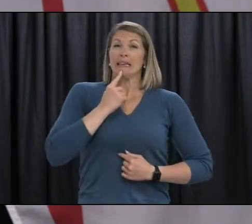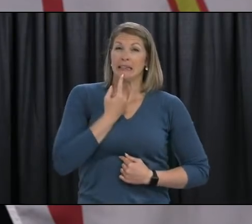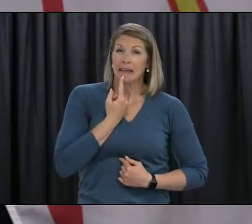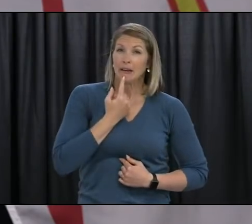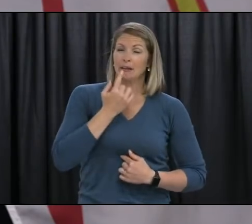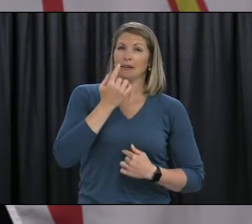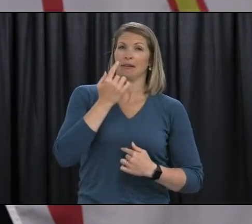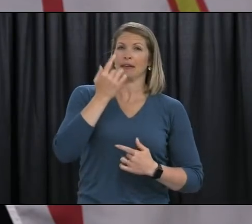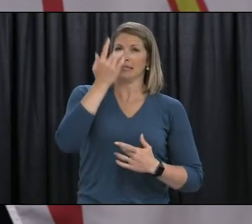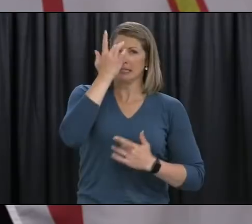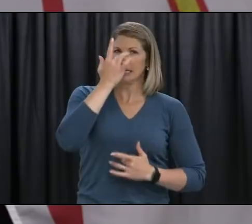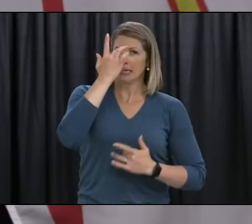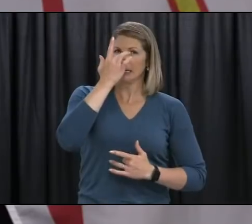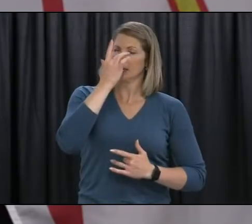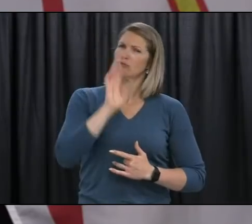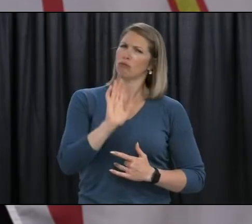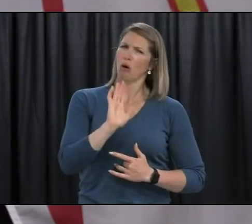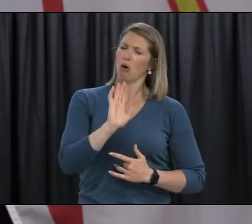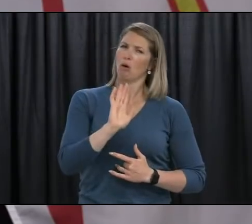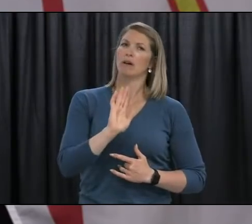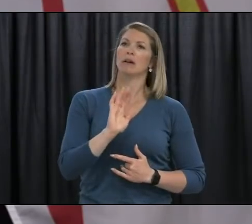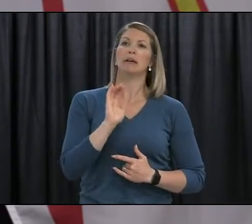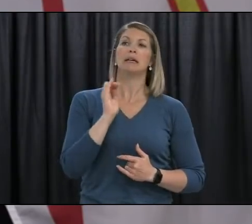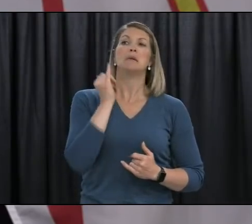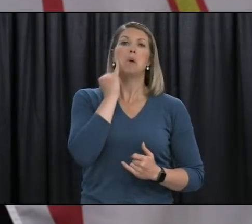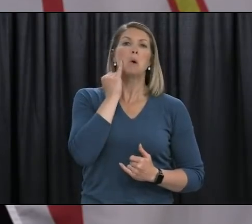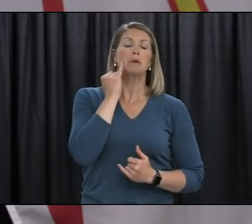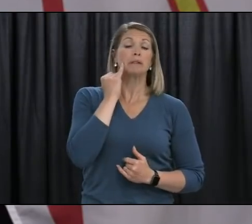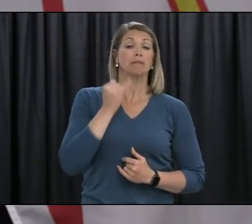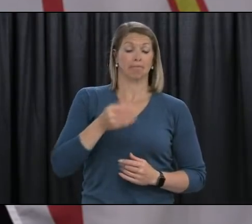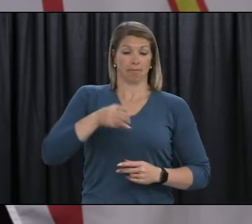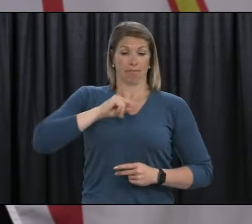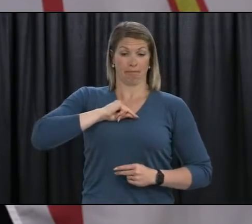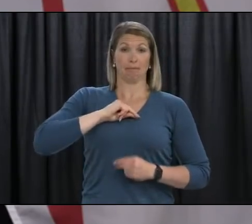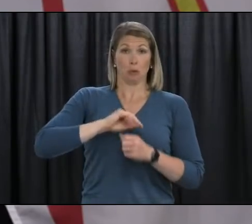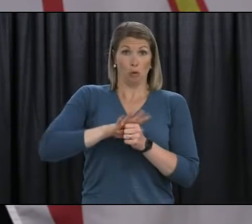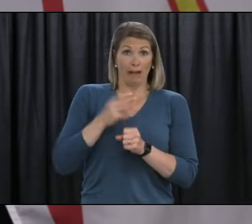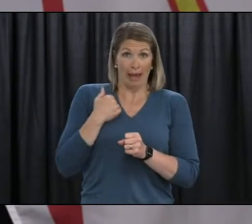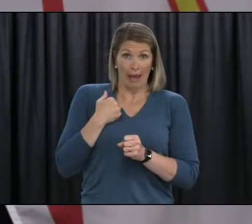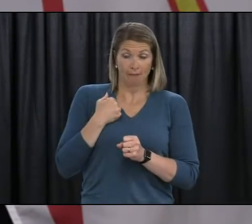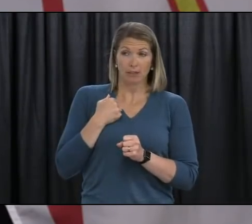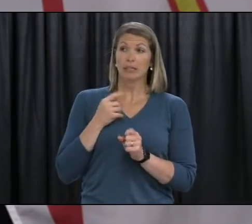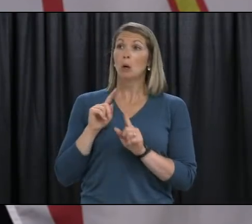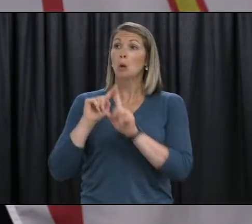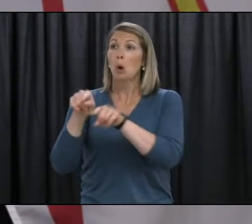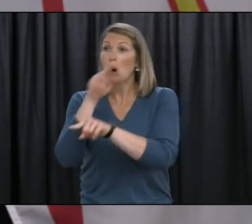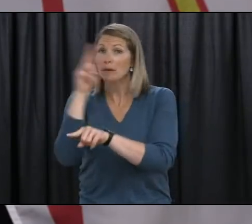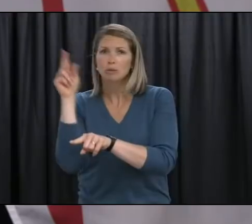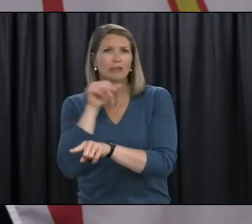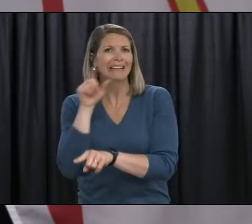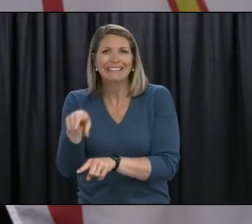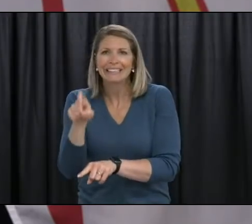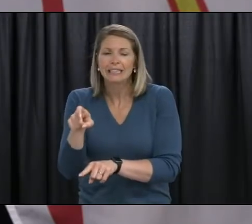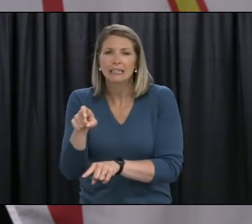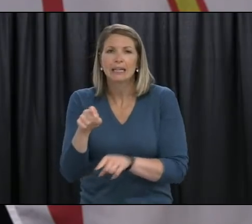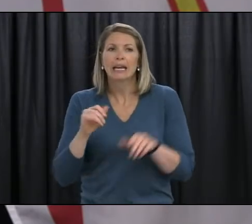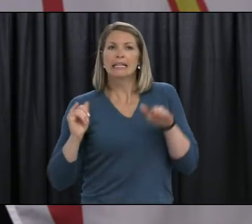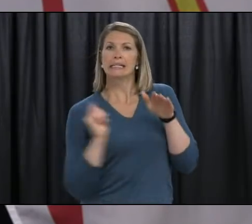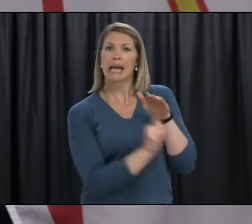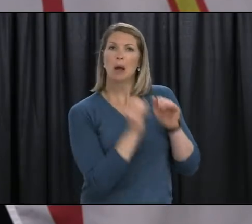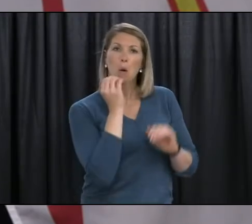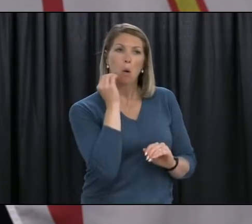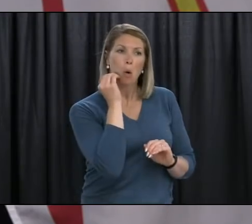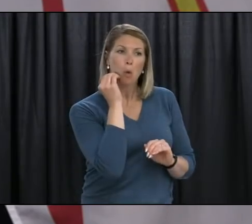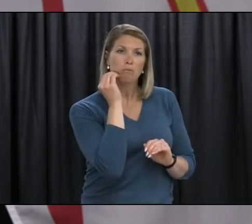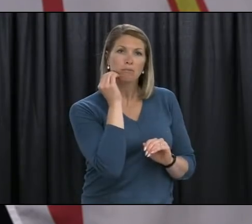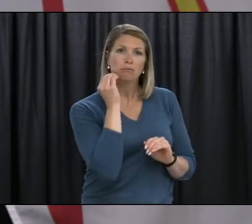don't require hospitalization, and they may not require ICU, if they can, you know, be recover